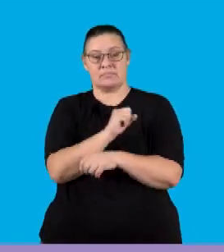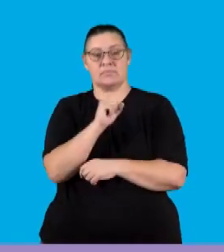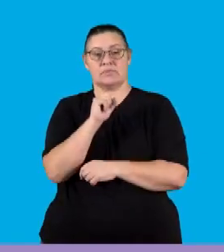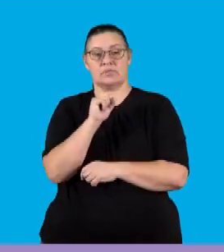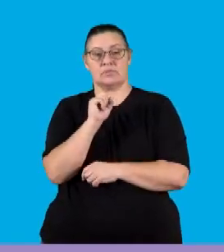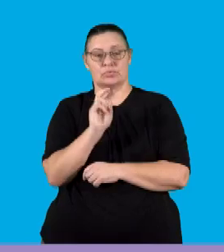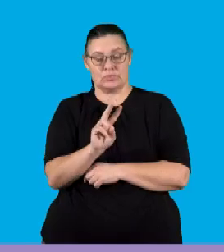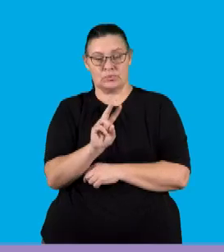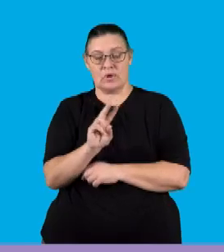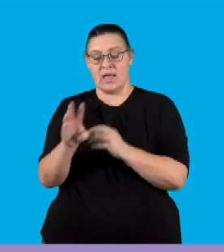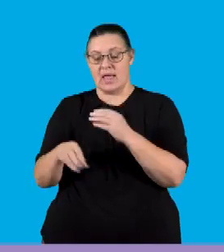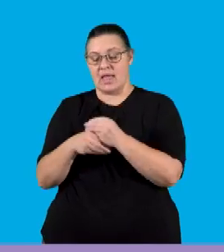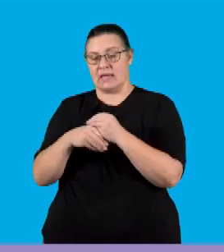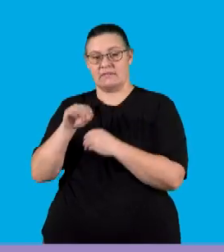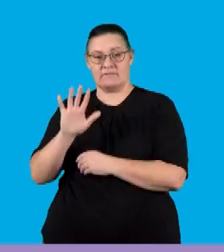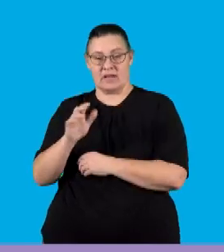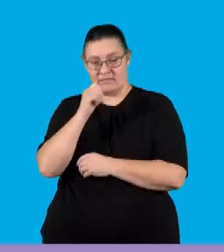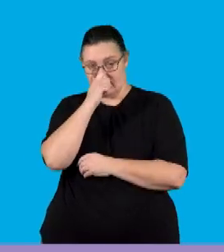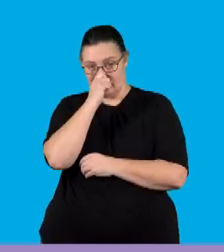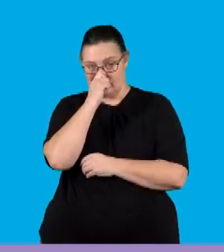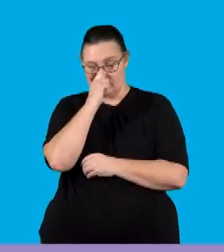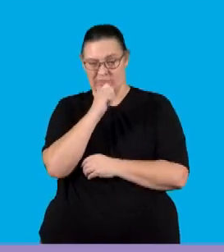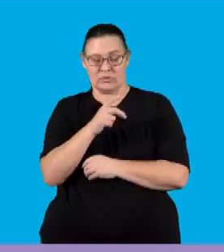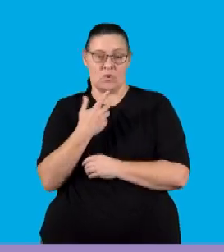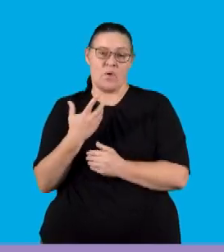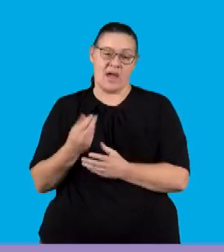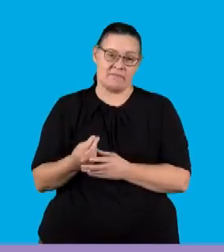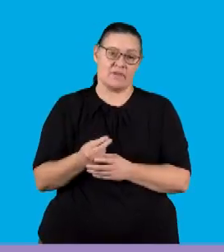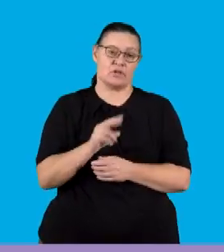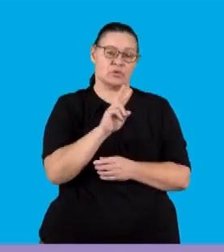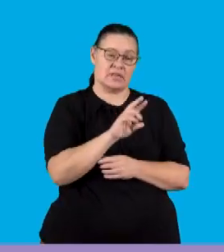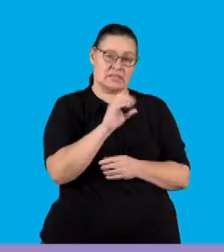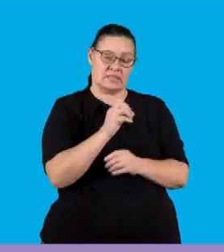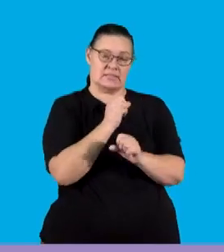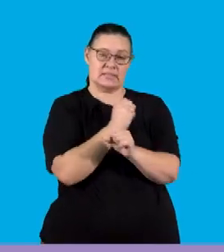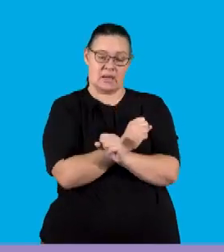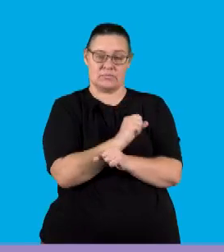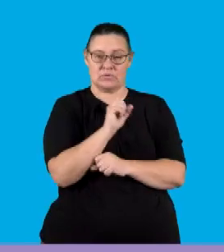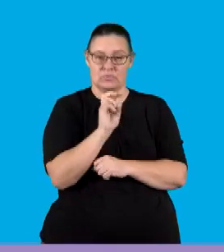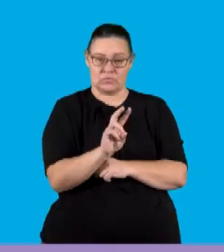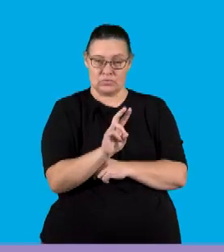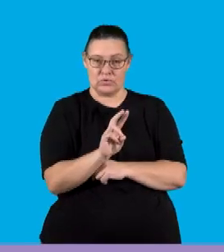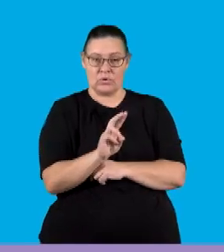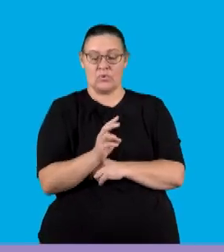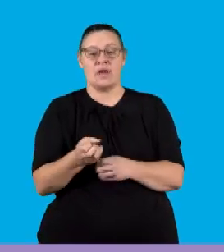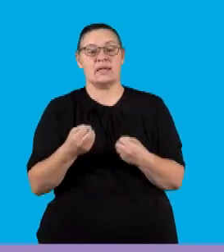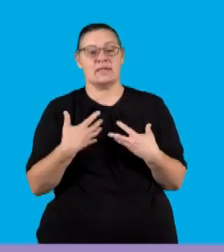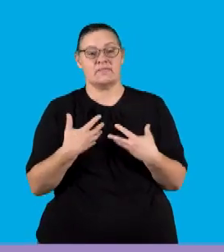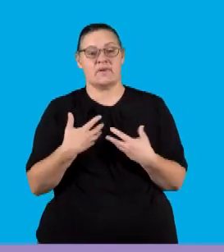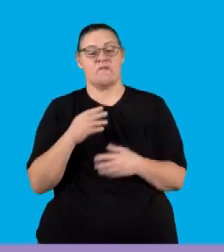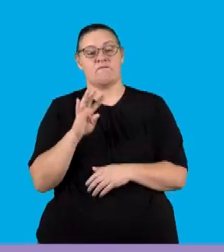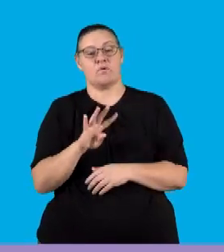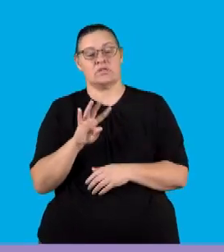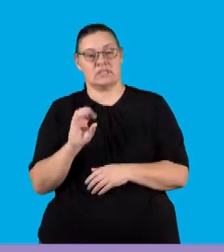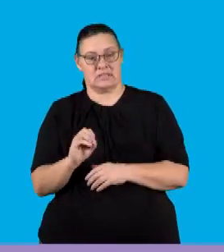multiply it by 2, and add 5. So when we take our 20 multiplied by 2, that will give us